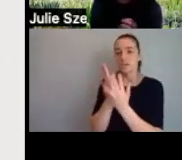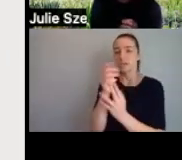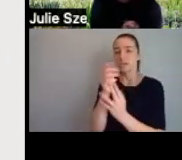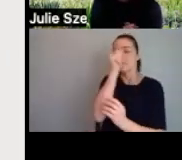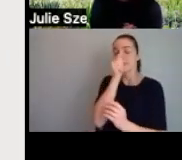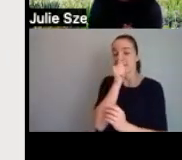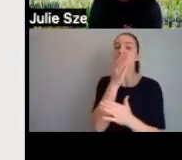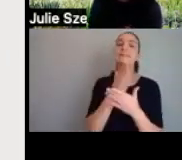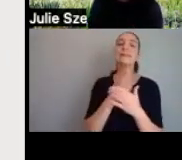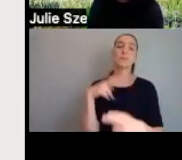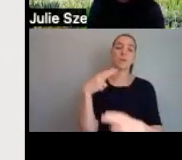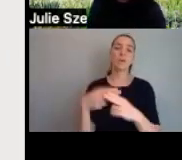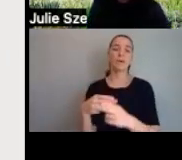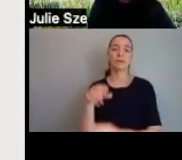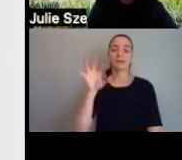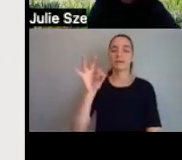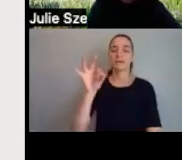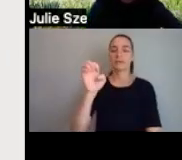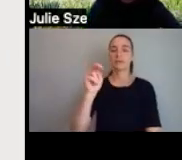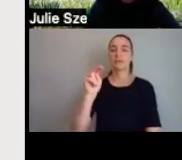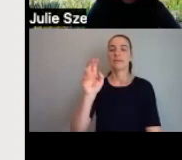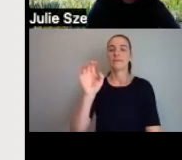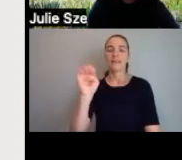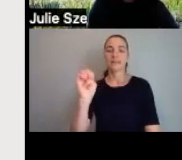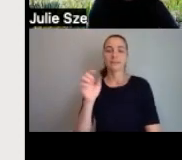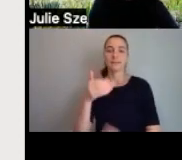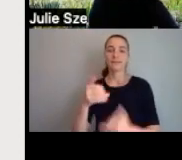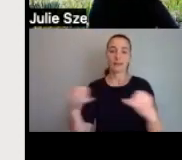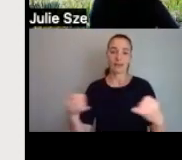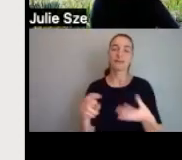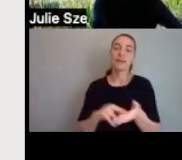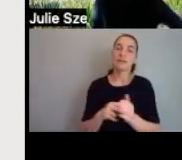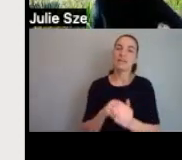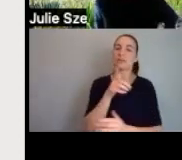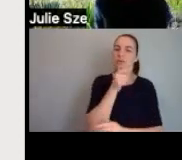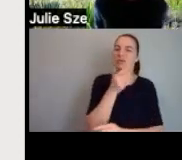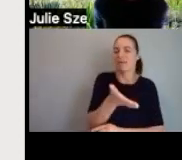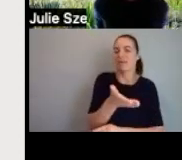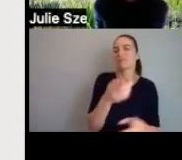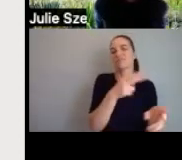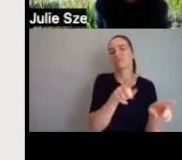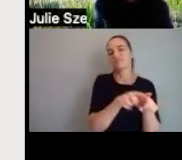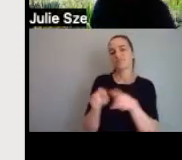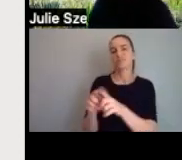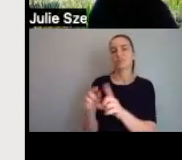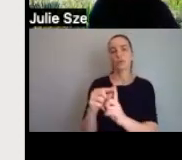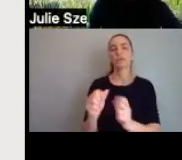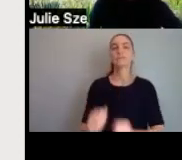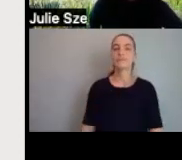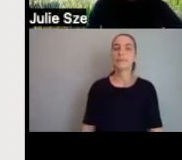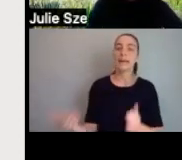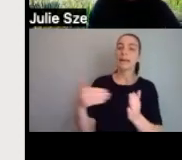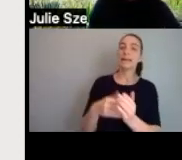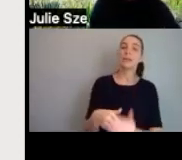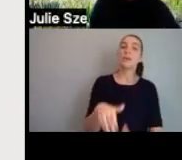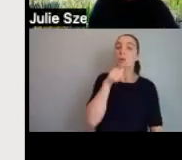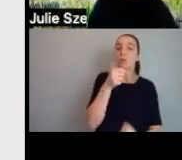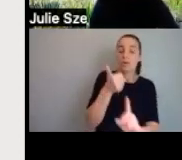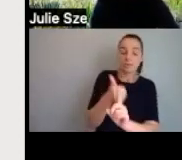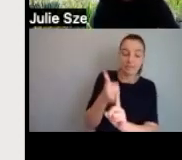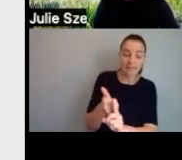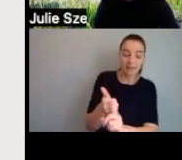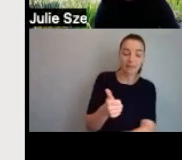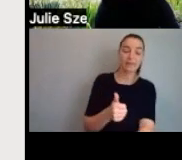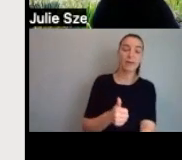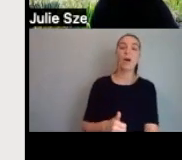indigeneity, citizenship, and gender highlight the disparities of who is most impacted and, um, I'm sorry, least responsible. That's an error.